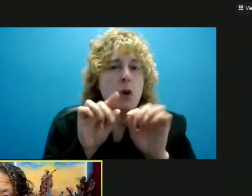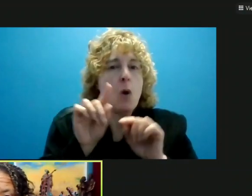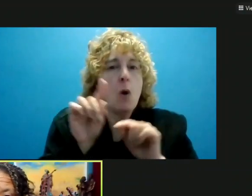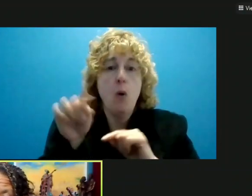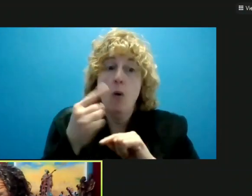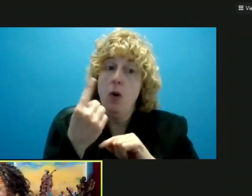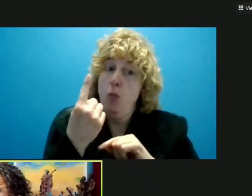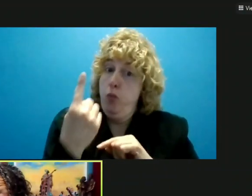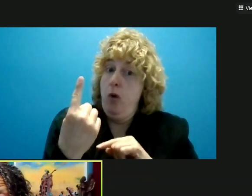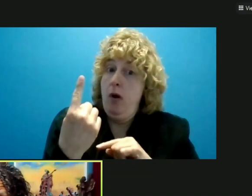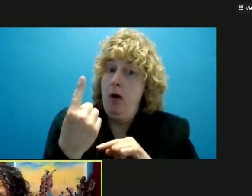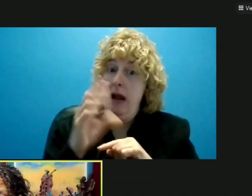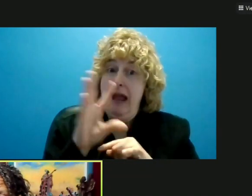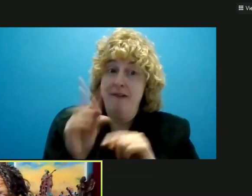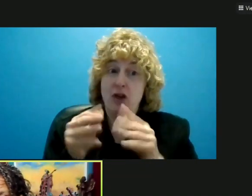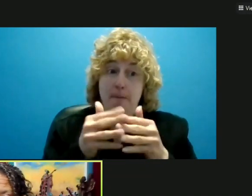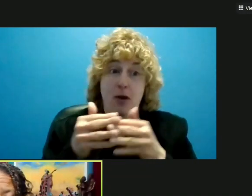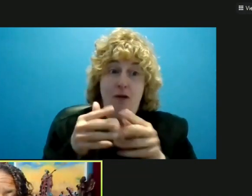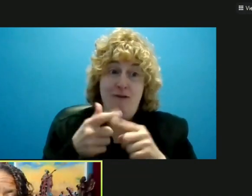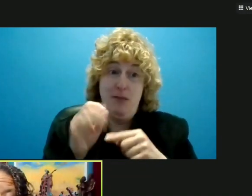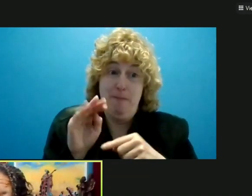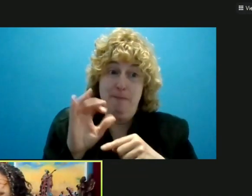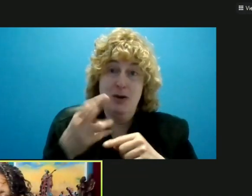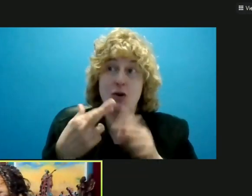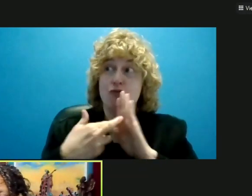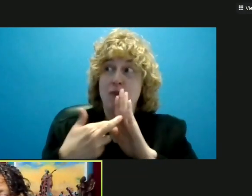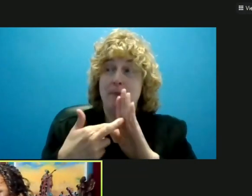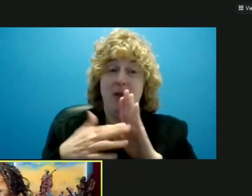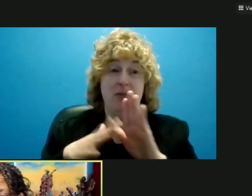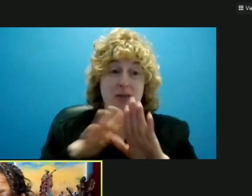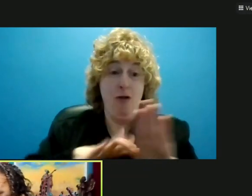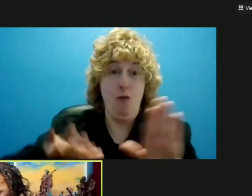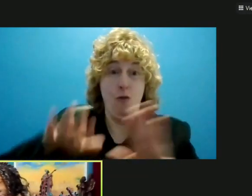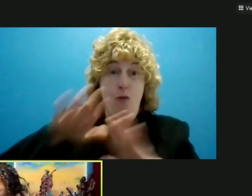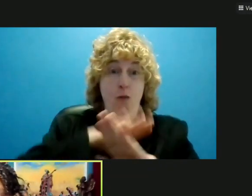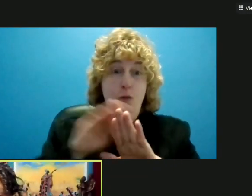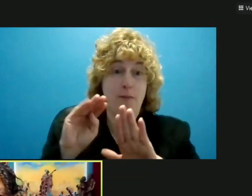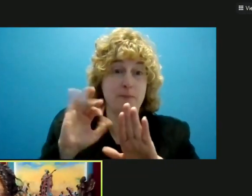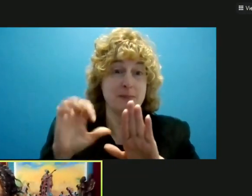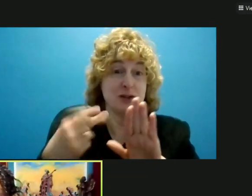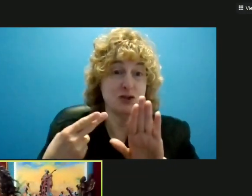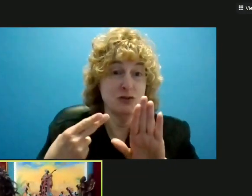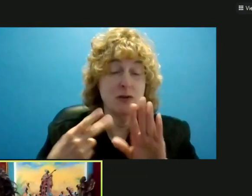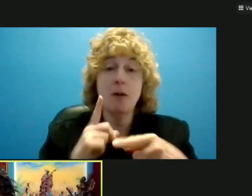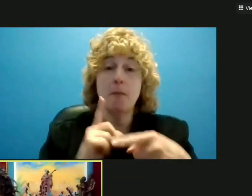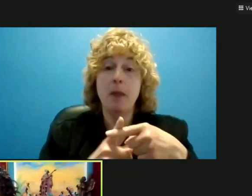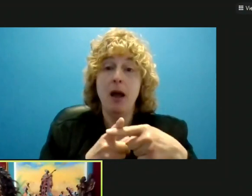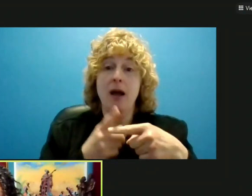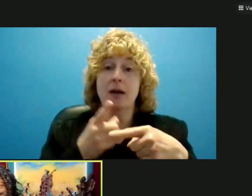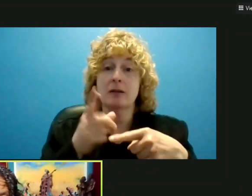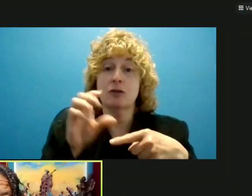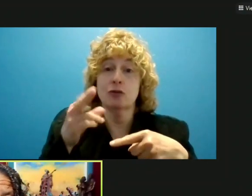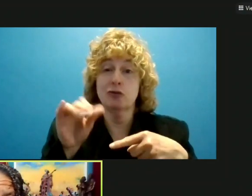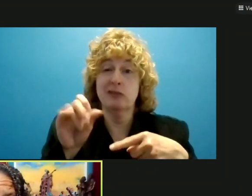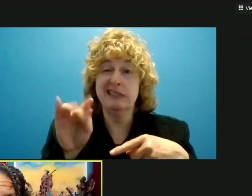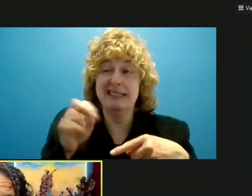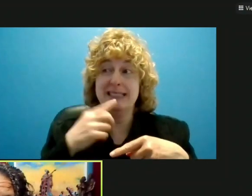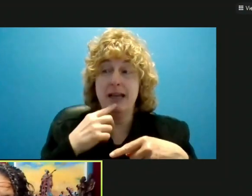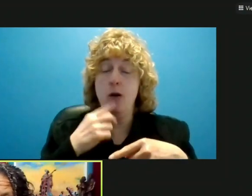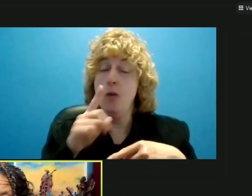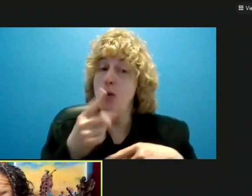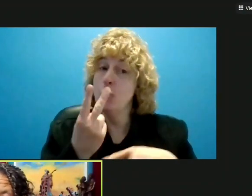that's from Michigan representing the state to, as I think Christine said, we only have two people of color and